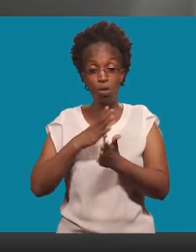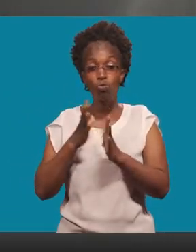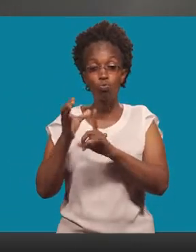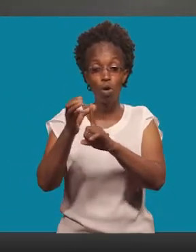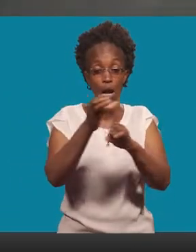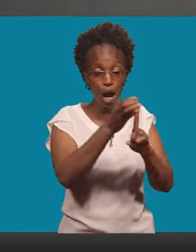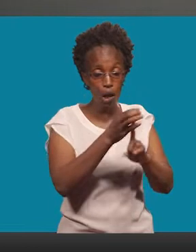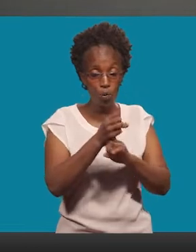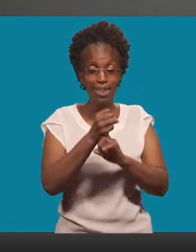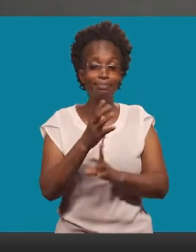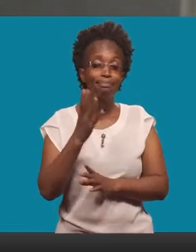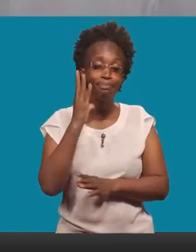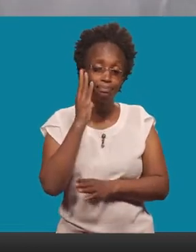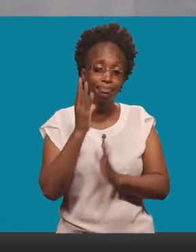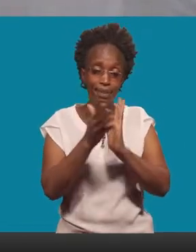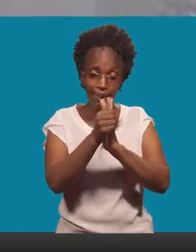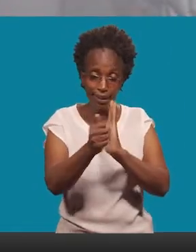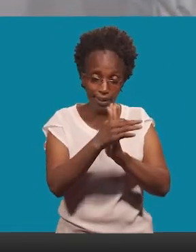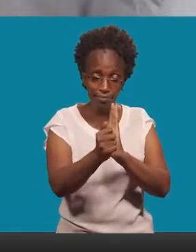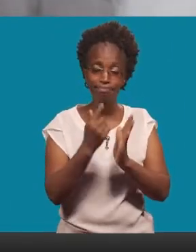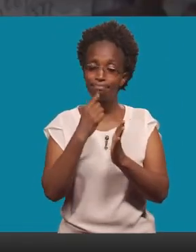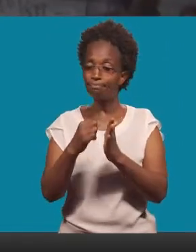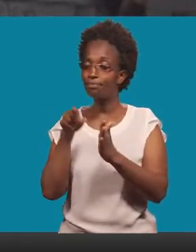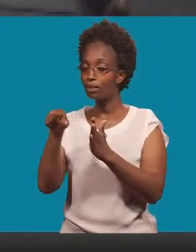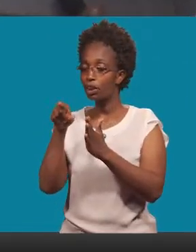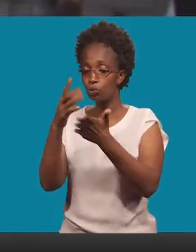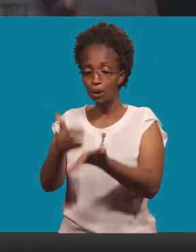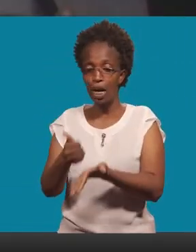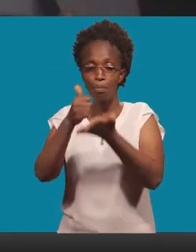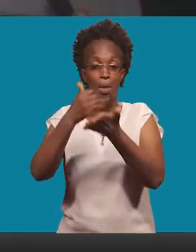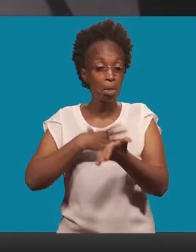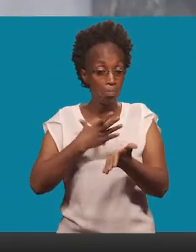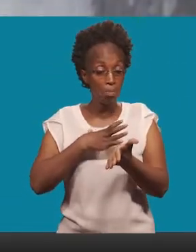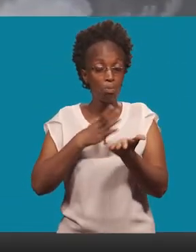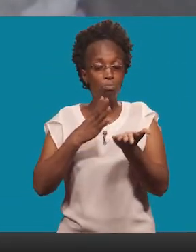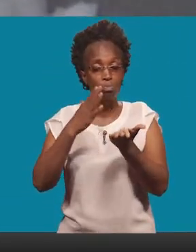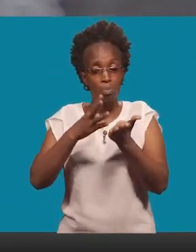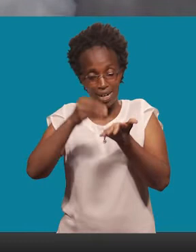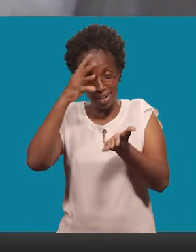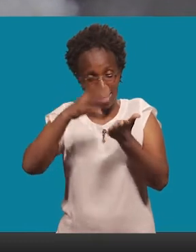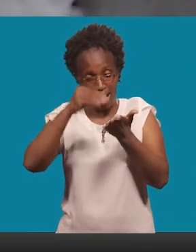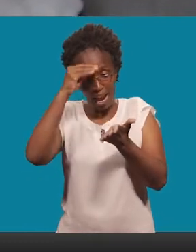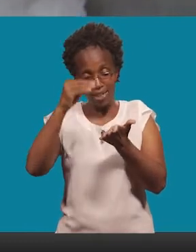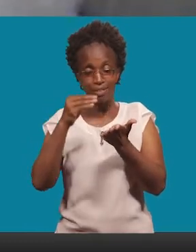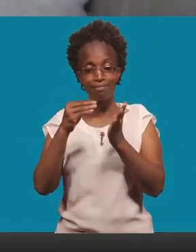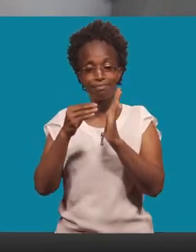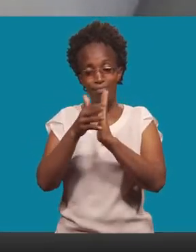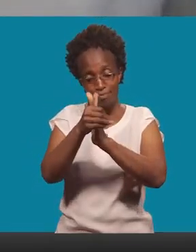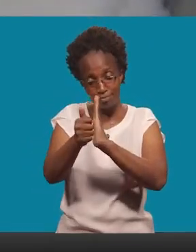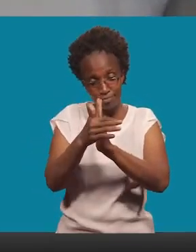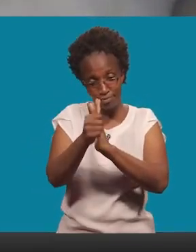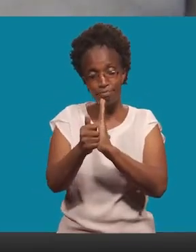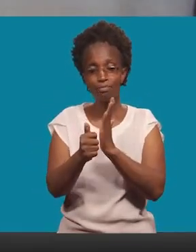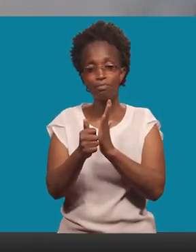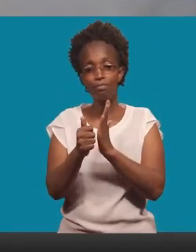kufanya kilimo hiki cha samaki, akisema kuwa hiyo itawawezesha kupata ujuzi wa kuwezesha kuanzisha biashara